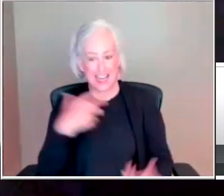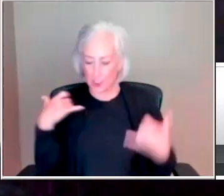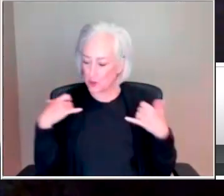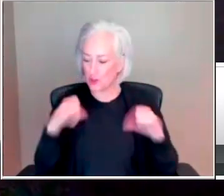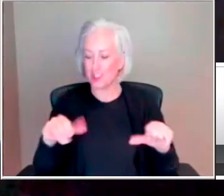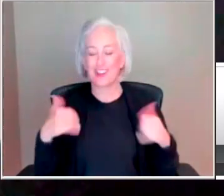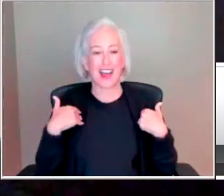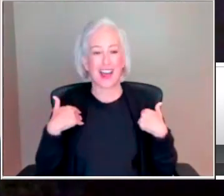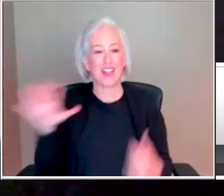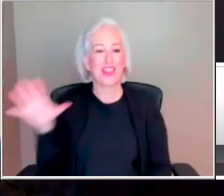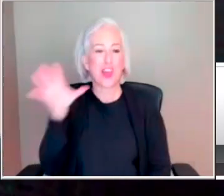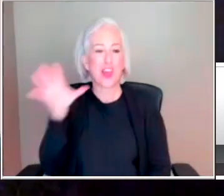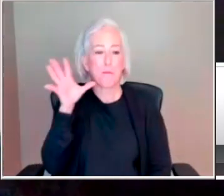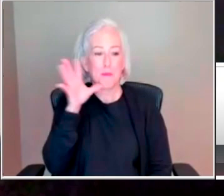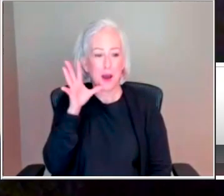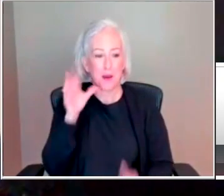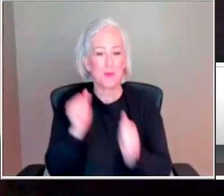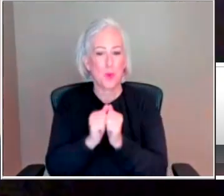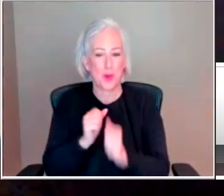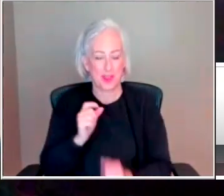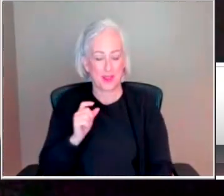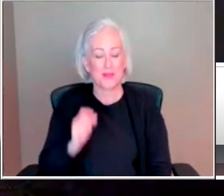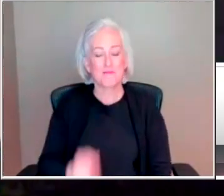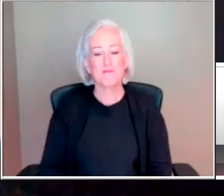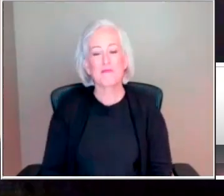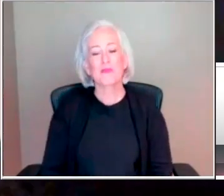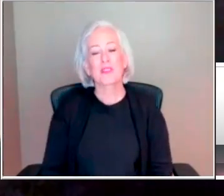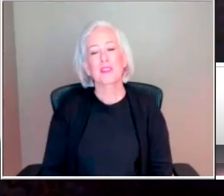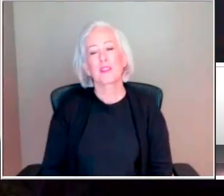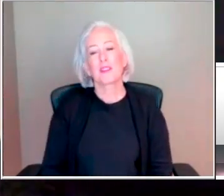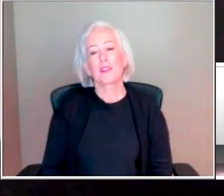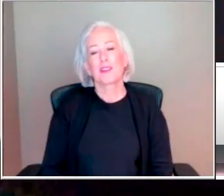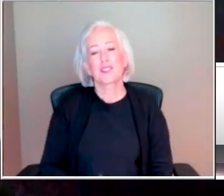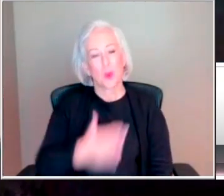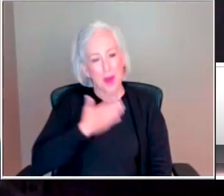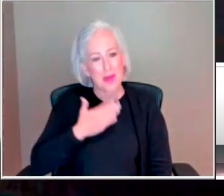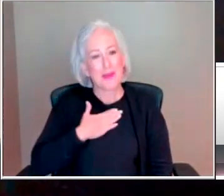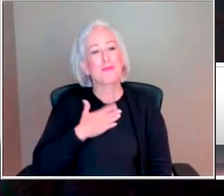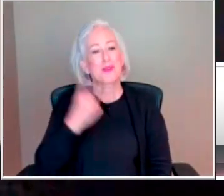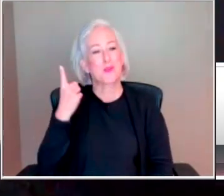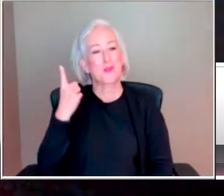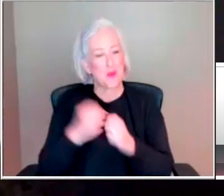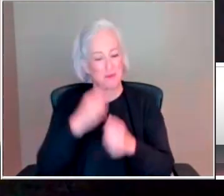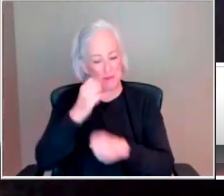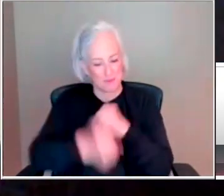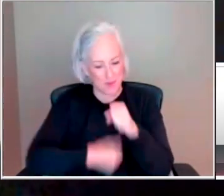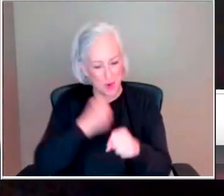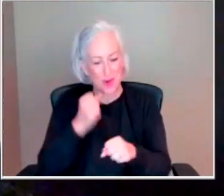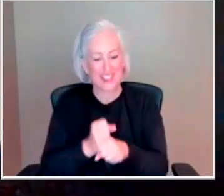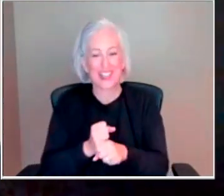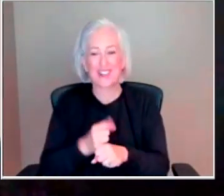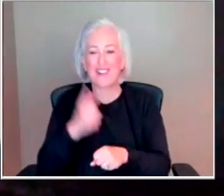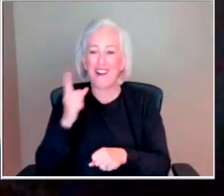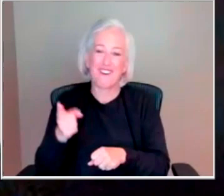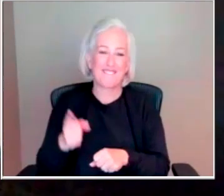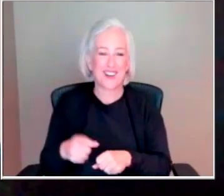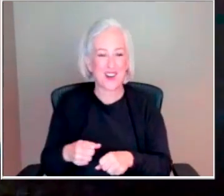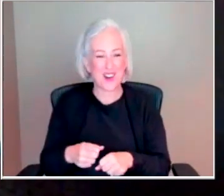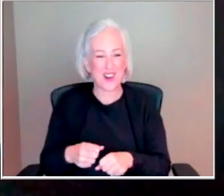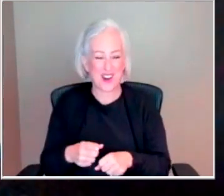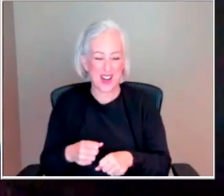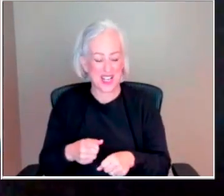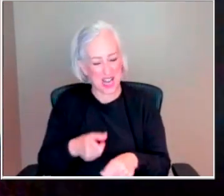their mother with them. So I'm happy she gets to get us another year of her kicking us around.